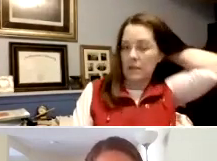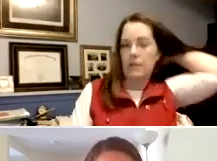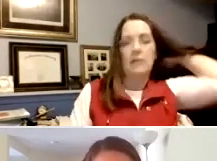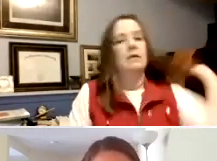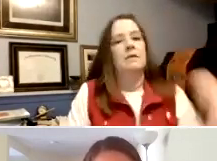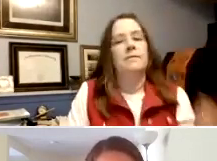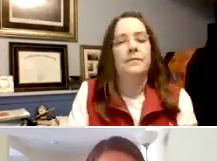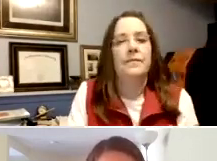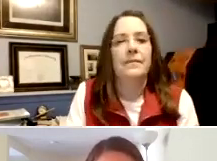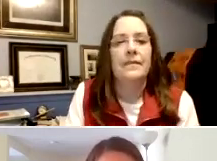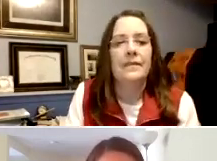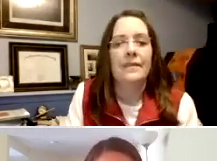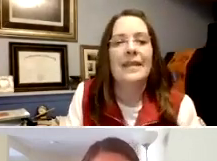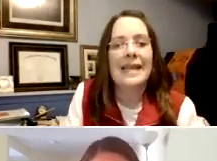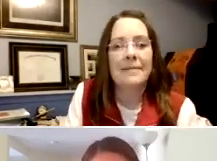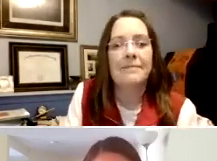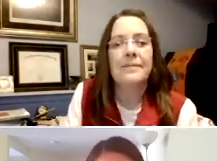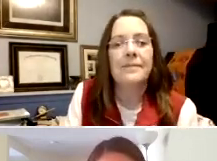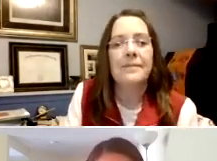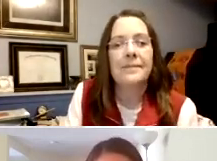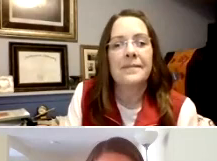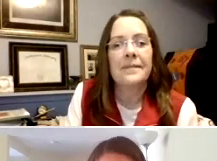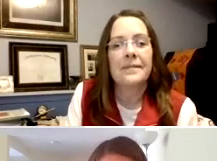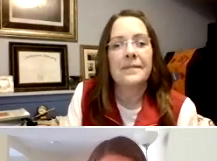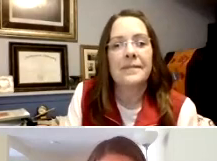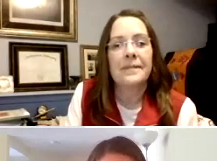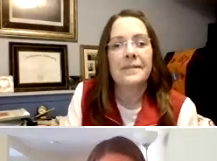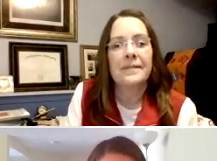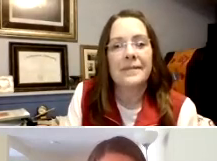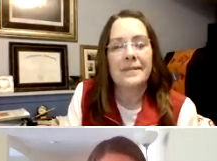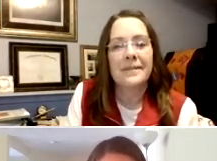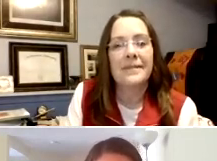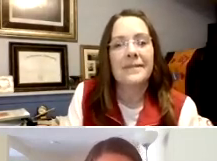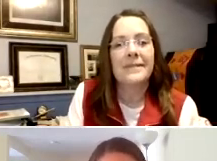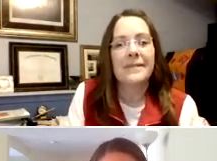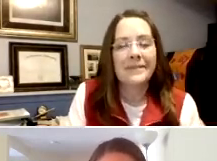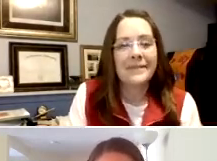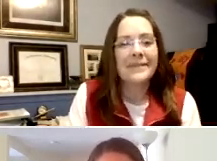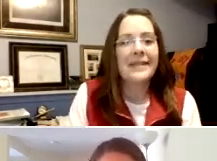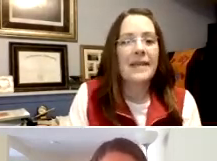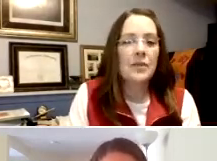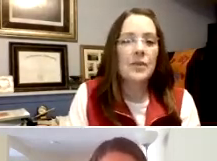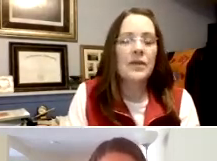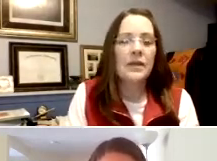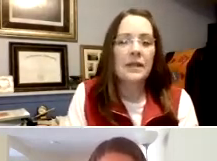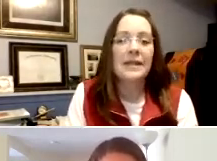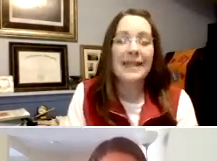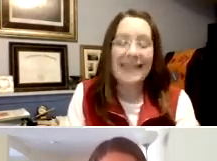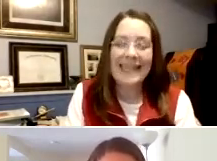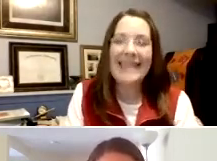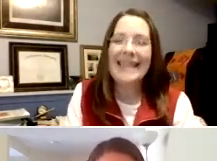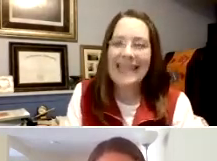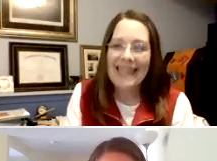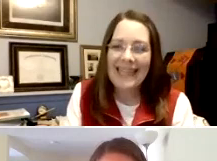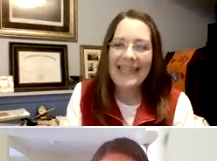the environment around him, but he's got solid colors. The man has solid colors. Yeah. On the face, and the